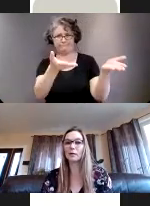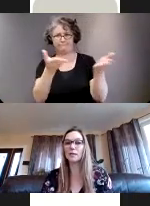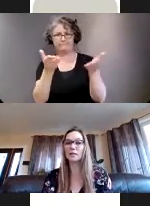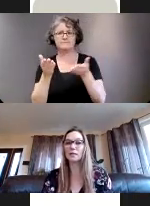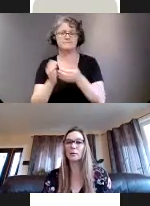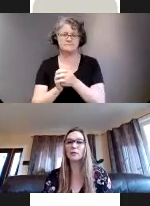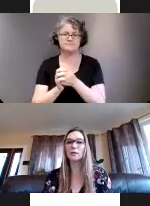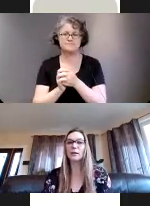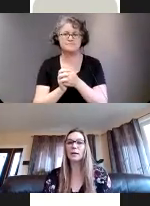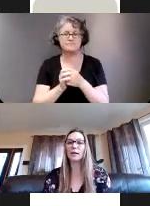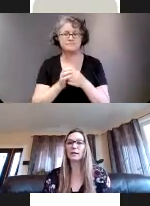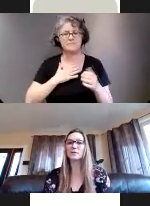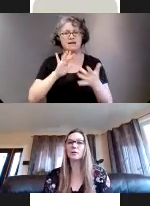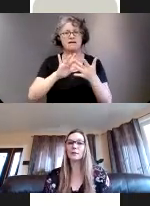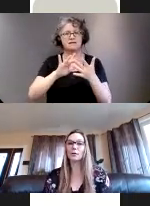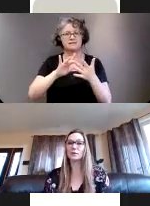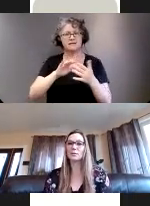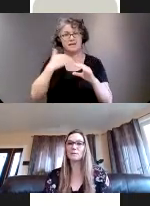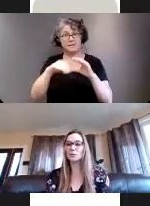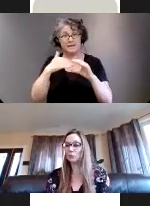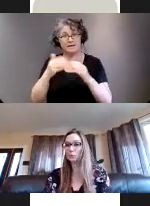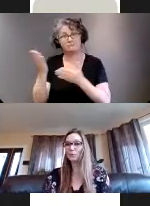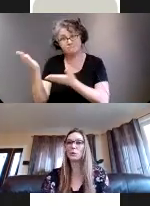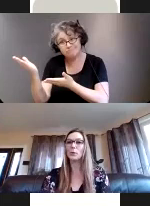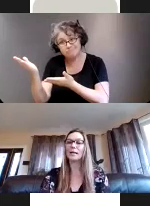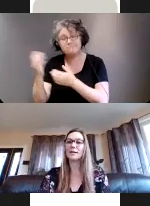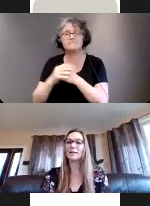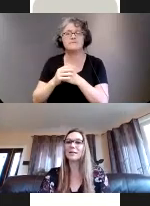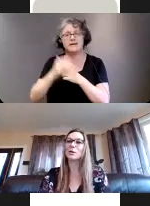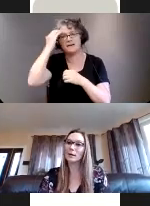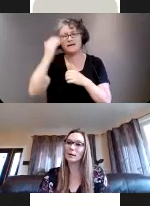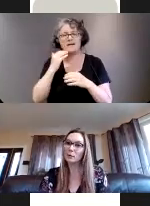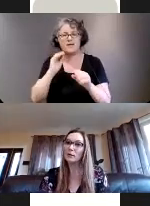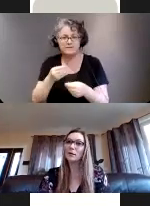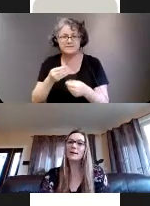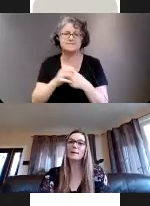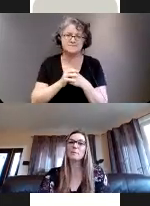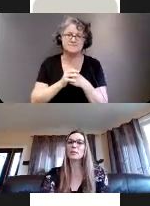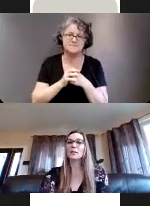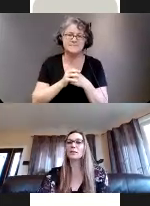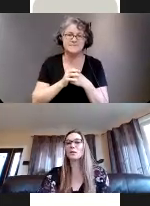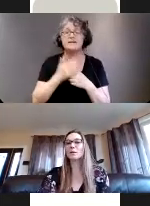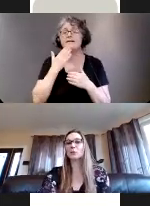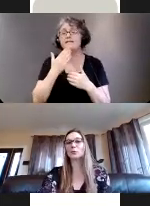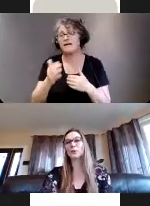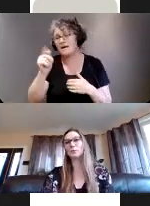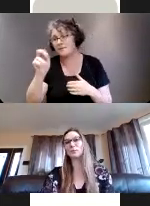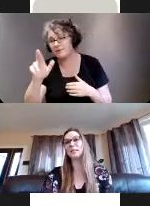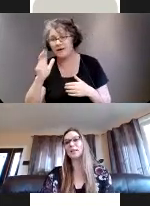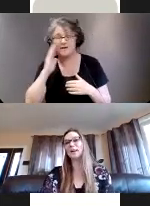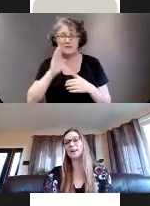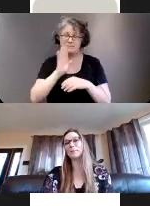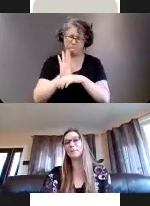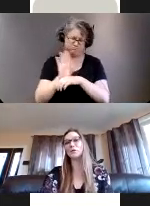my contact email and our head office. So thank you again. Thank you, Amber, for taking the time. I know you're very